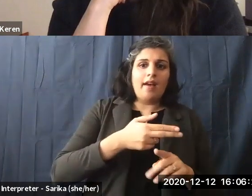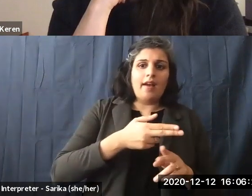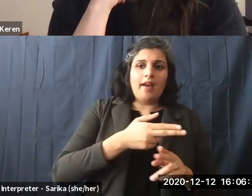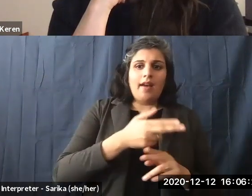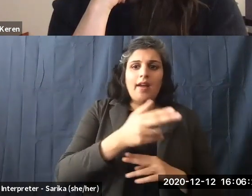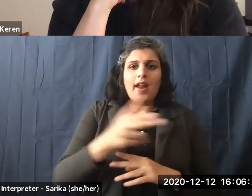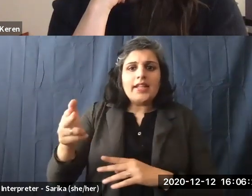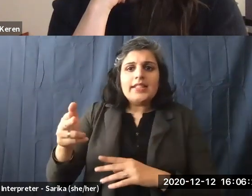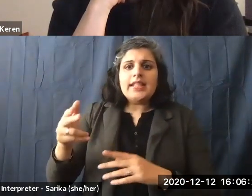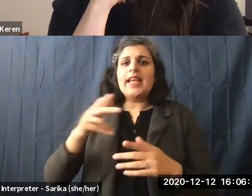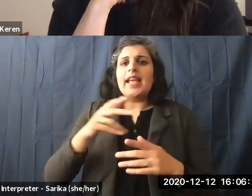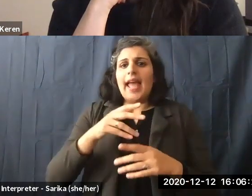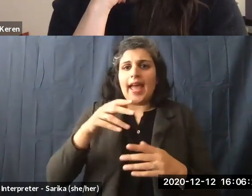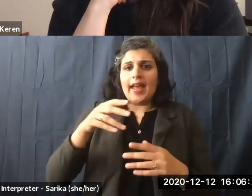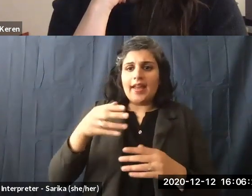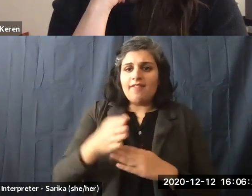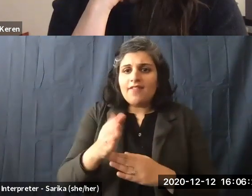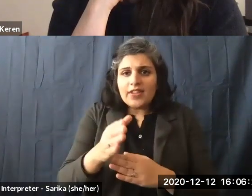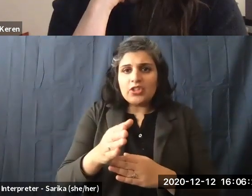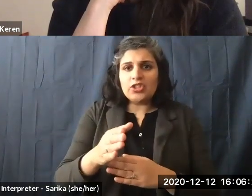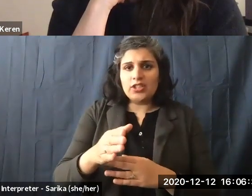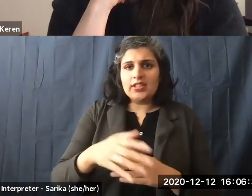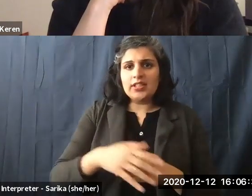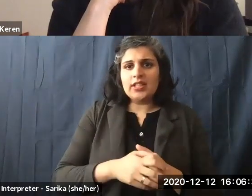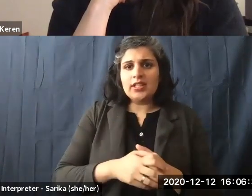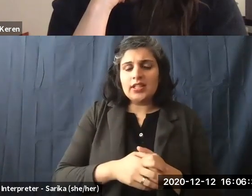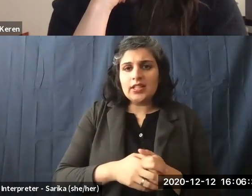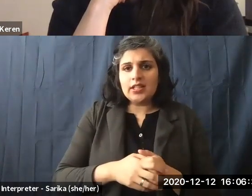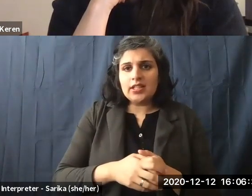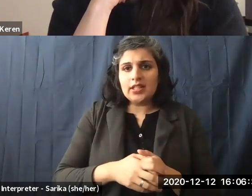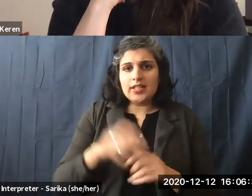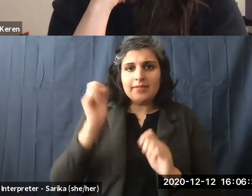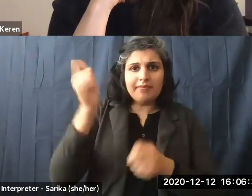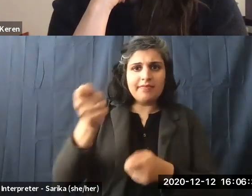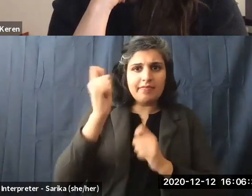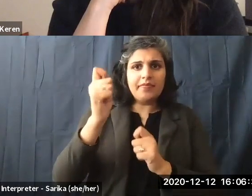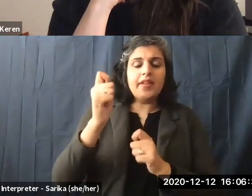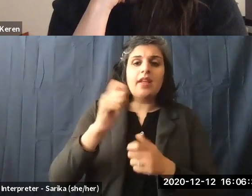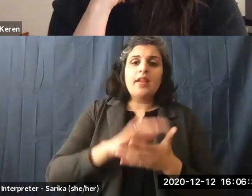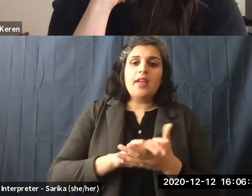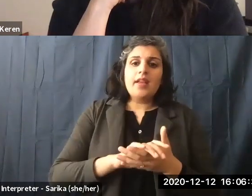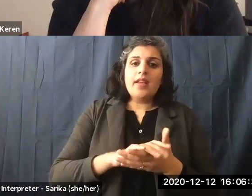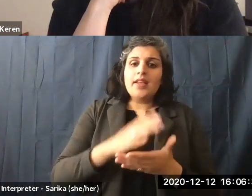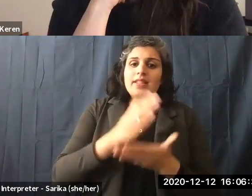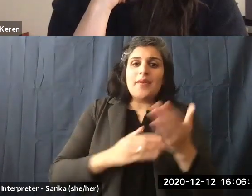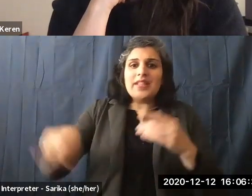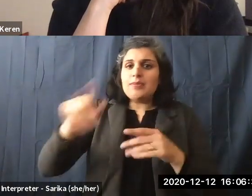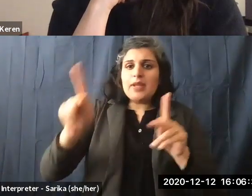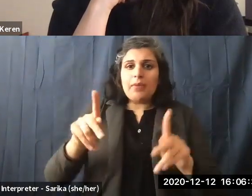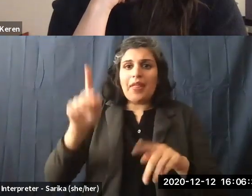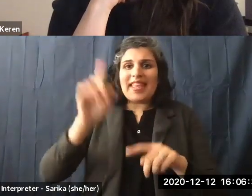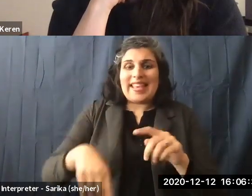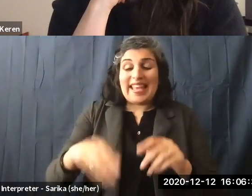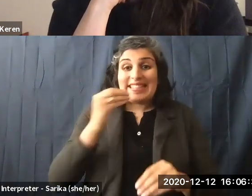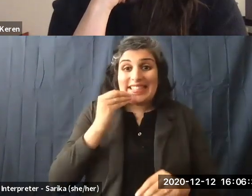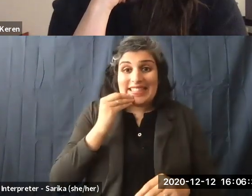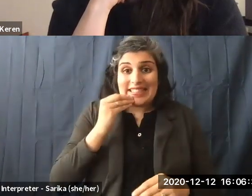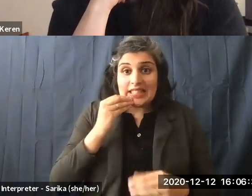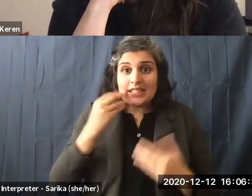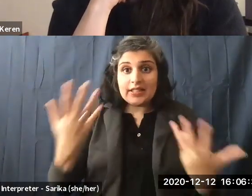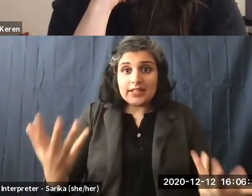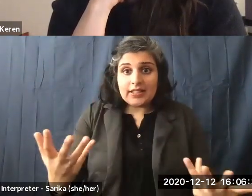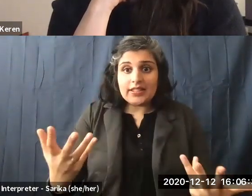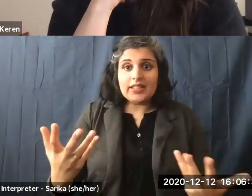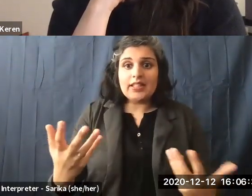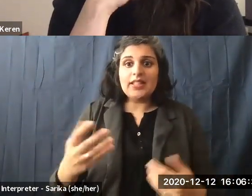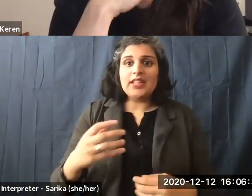being not acknowledged in ways that mean that sometimes people can't eat, right? So that's another thing to do.